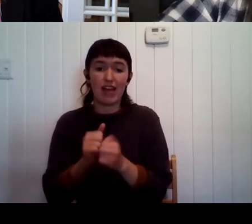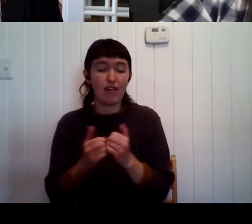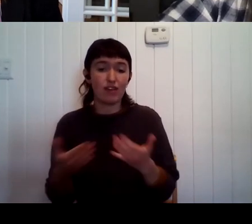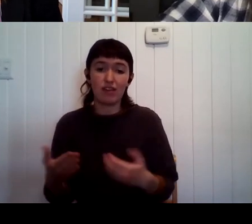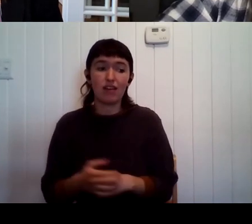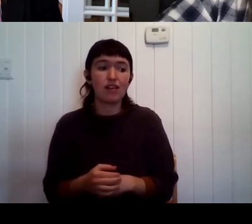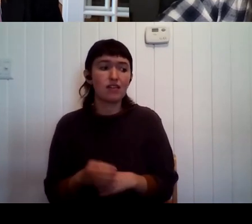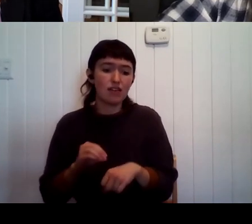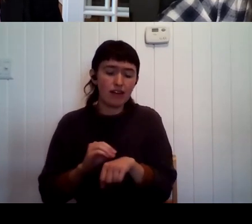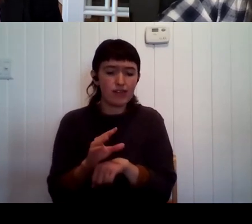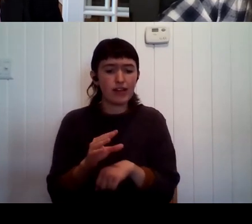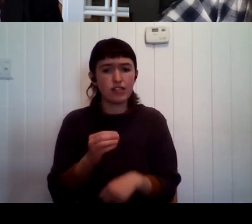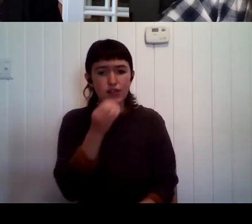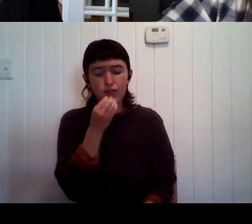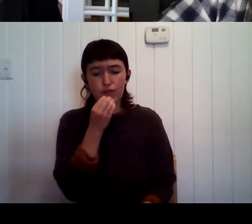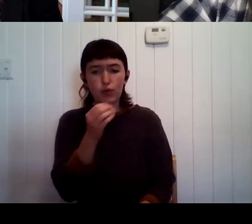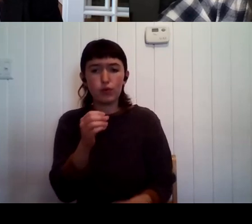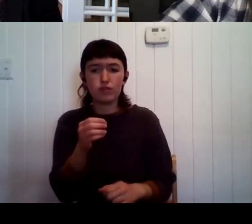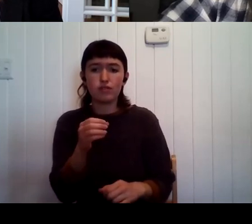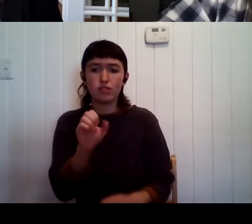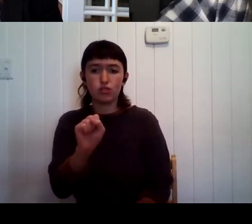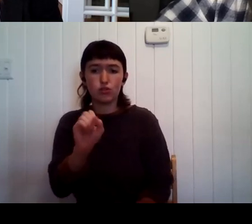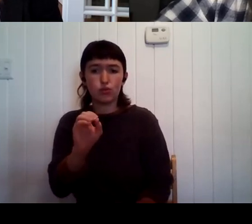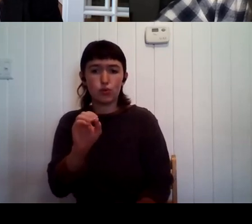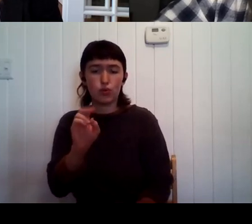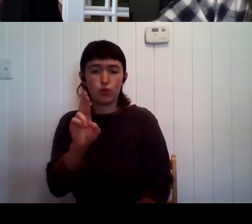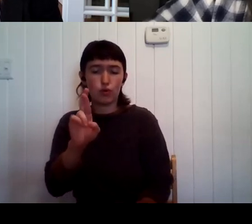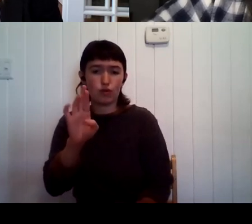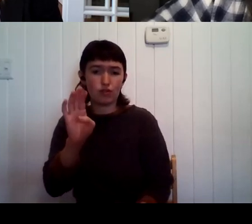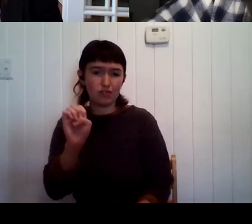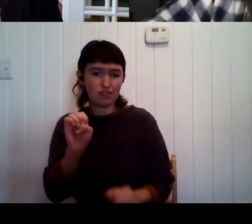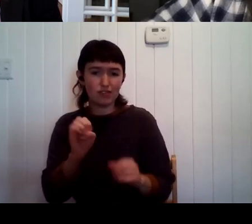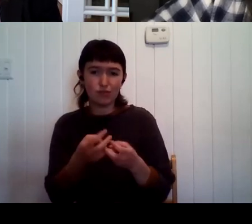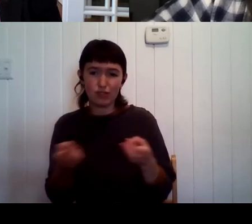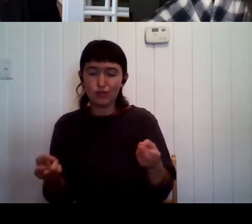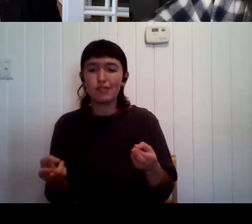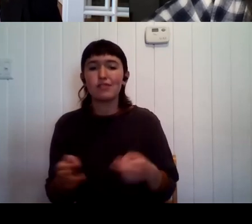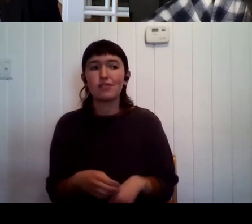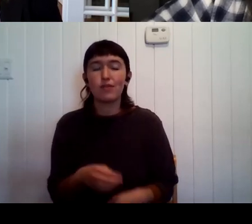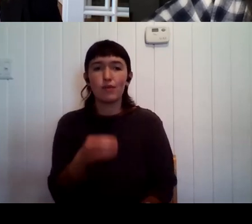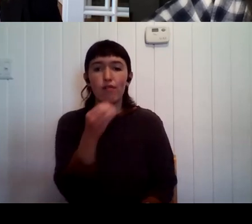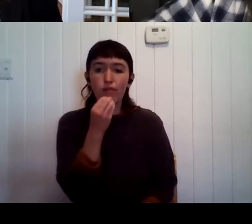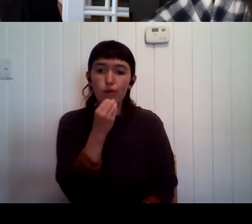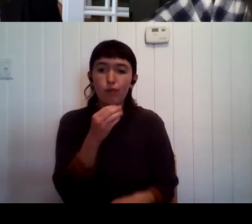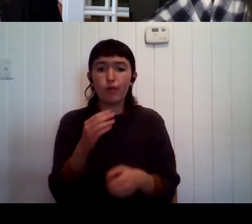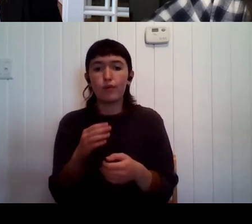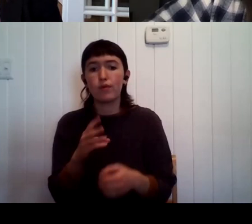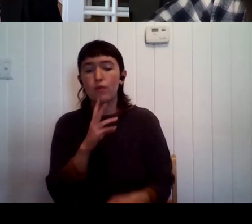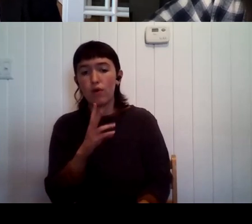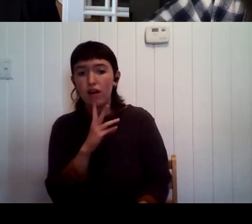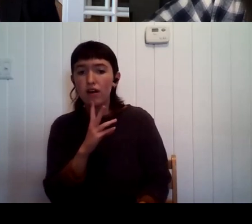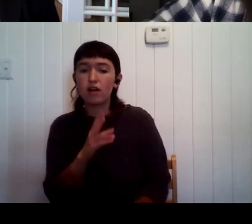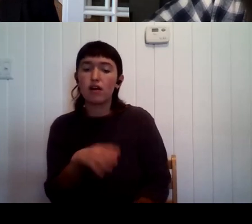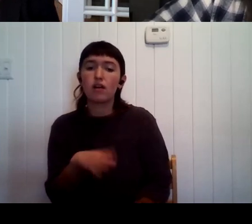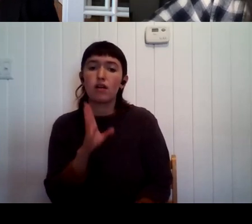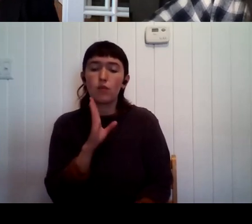sources too, right? And just like food and water will ultimately be a driving factor